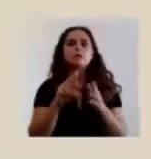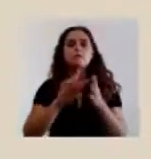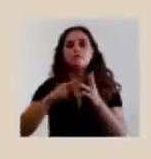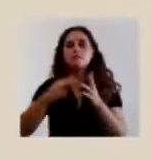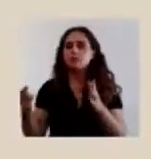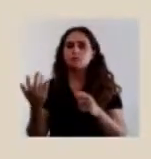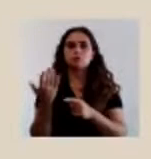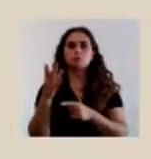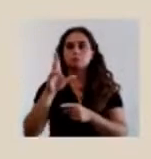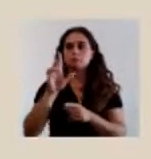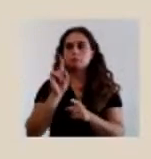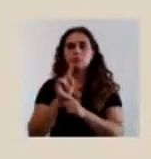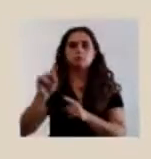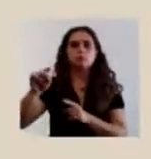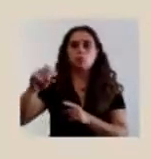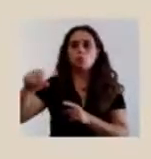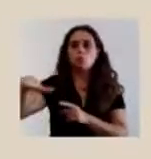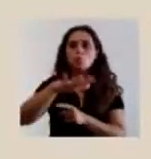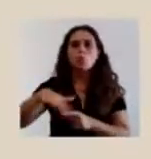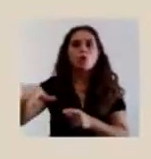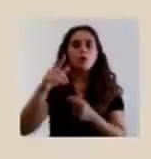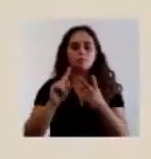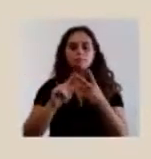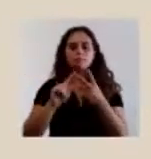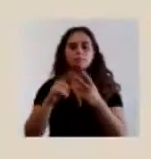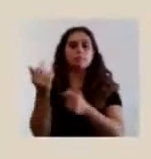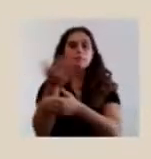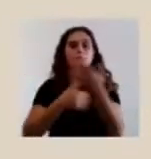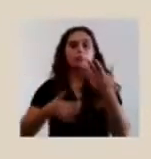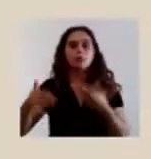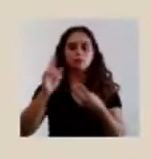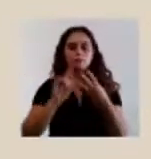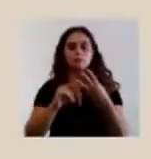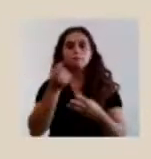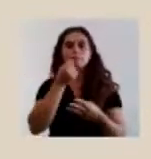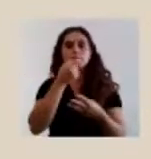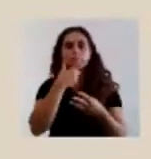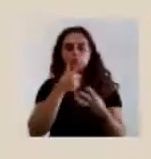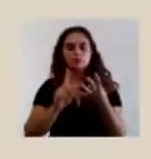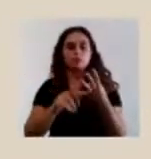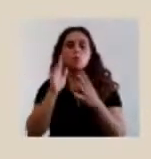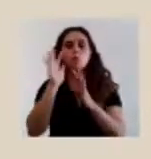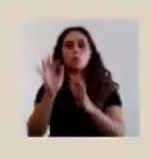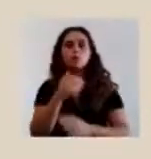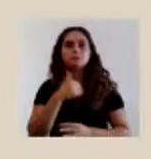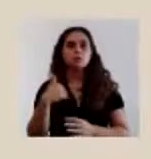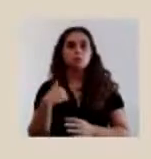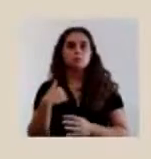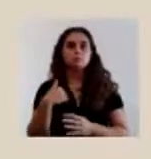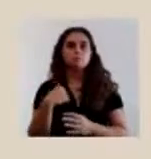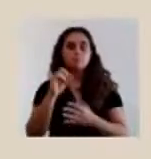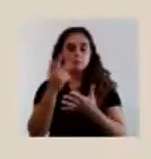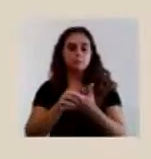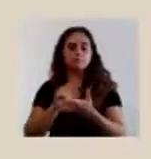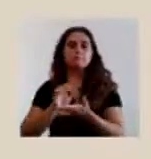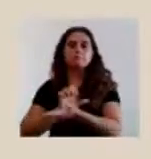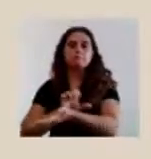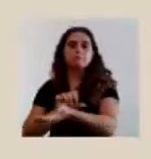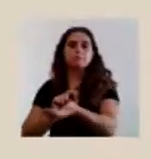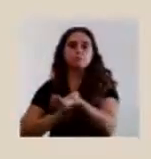such as demographics, socioeconomic status, medication, health behaviors, and